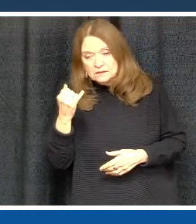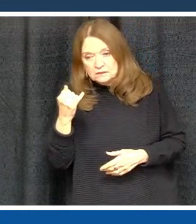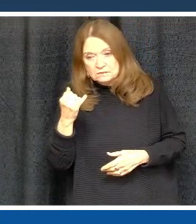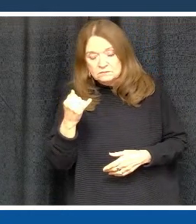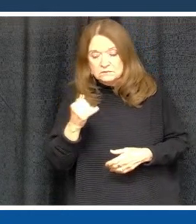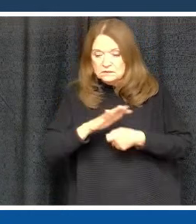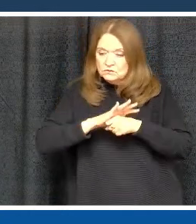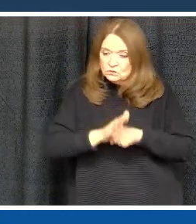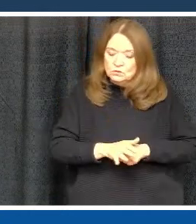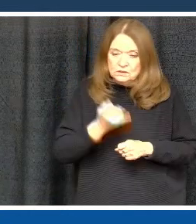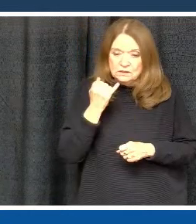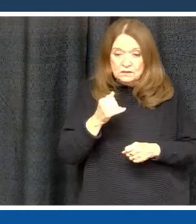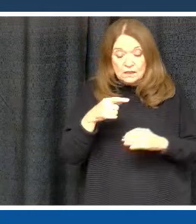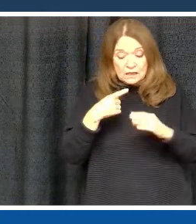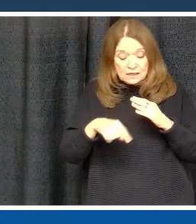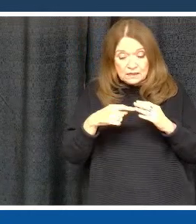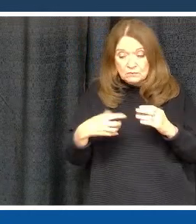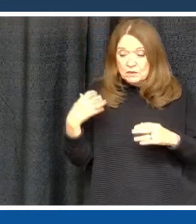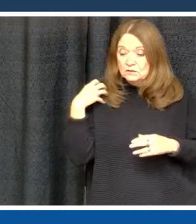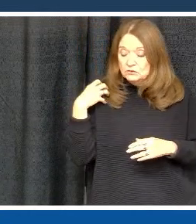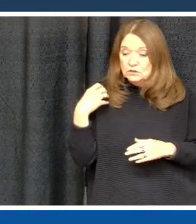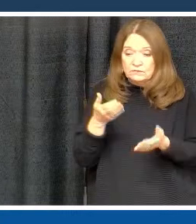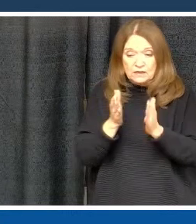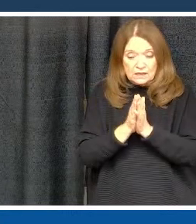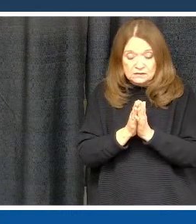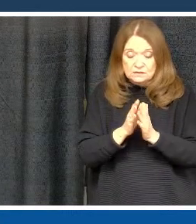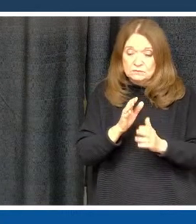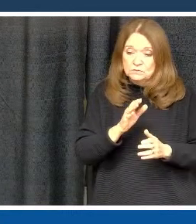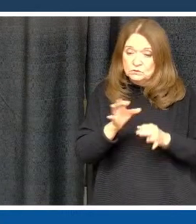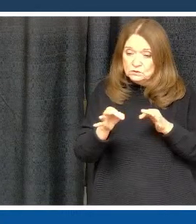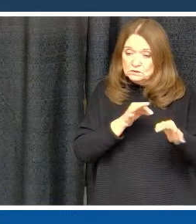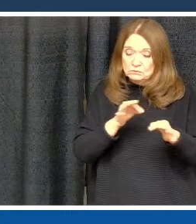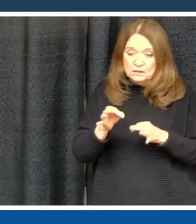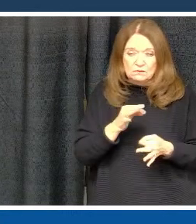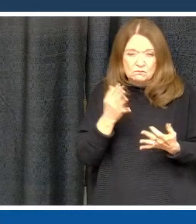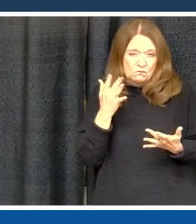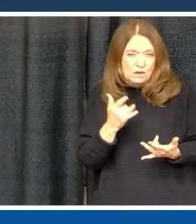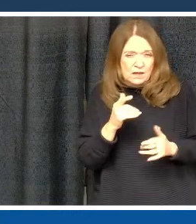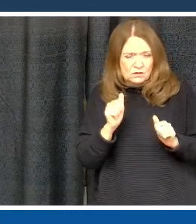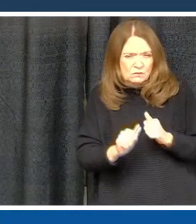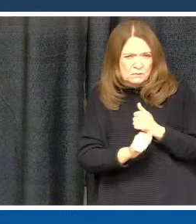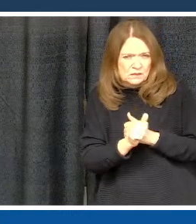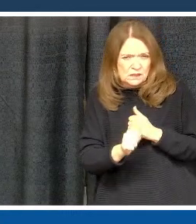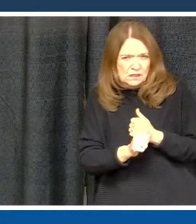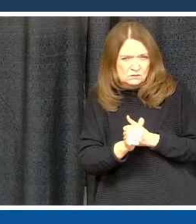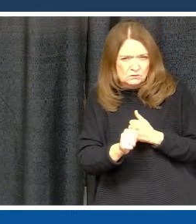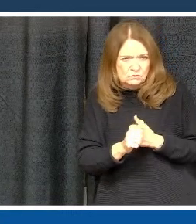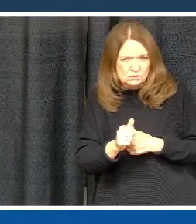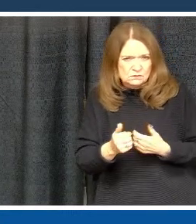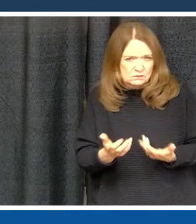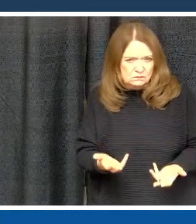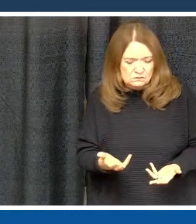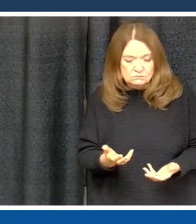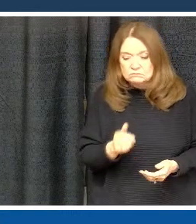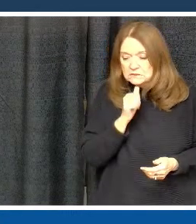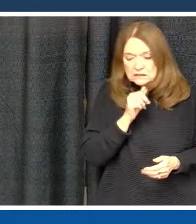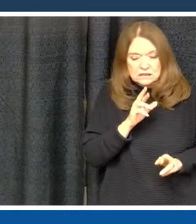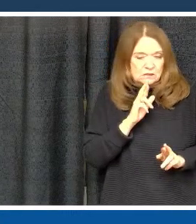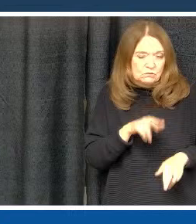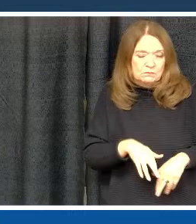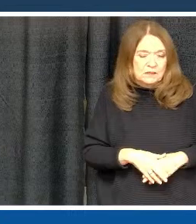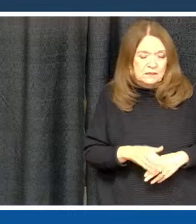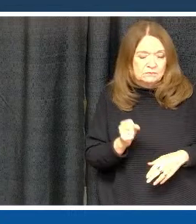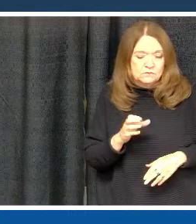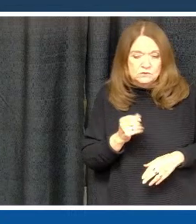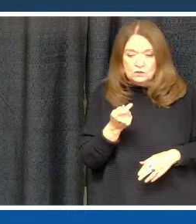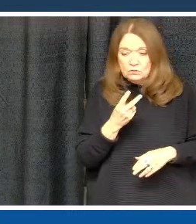idea. I emailed Chief Cockrell, asking him to explain the logic behind saying it could be dangerous. He did not reply. So a